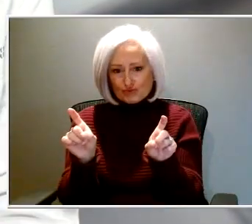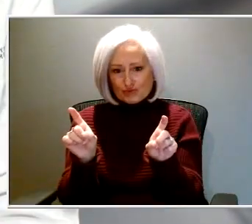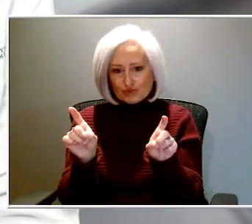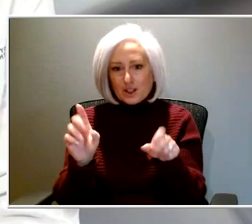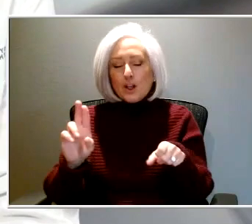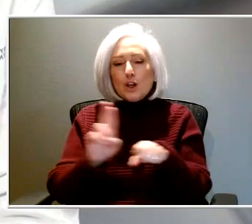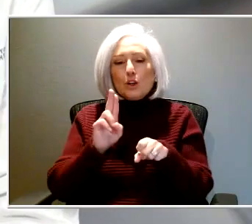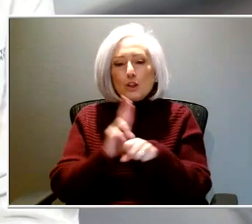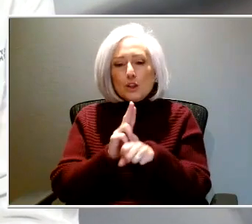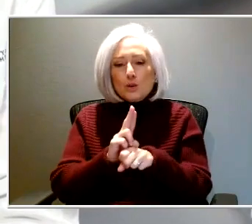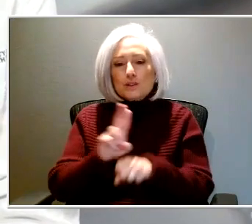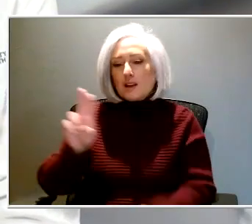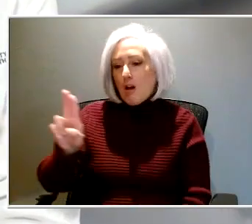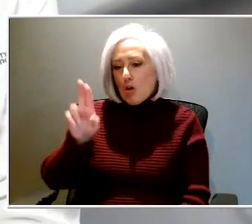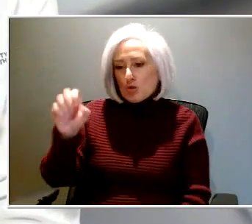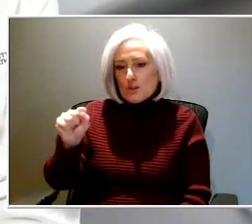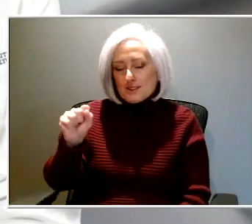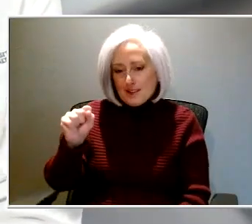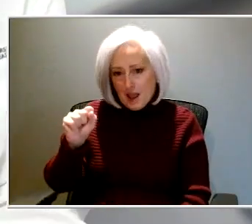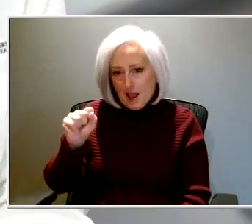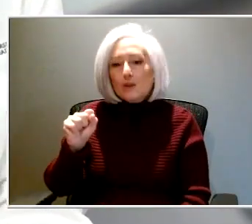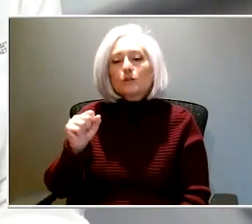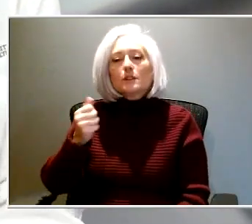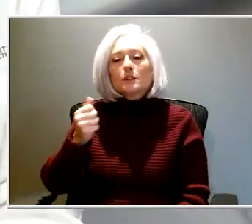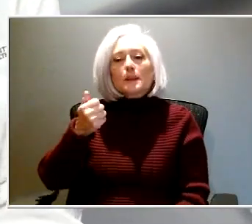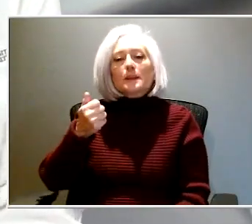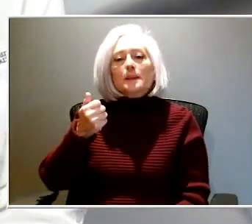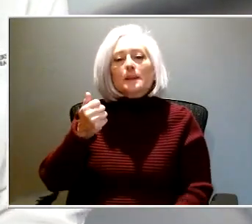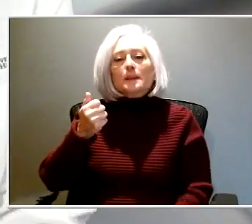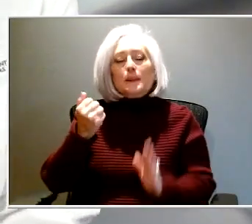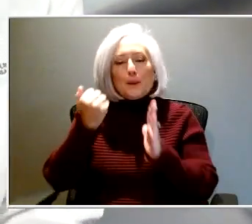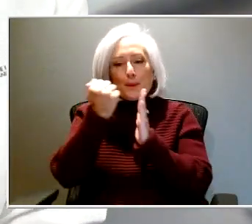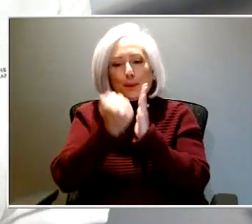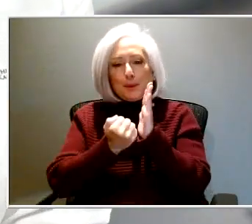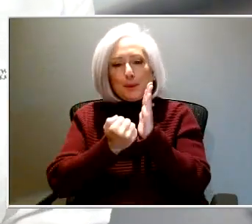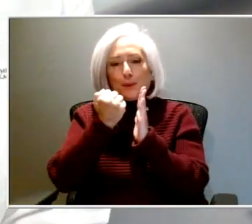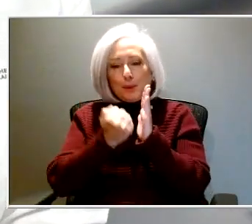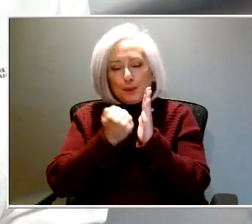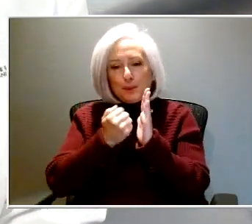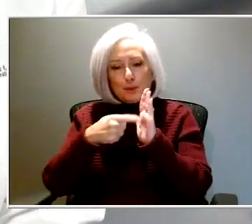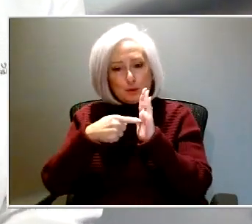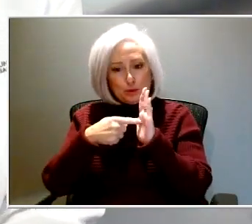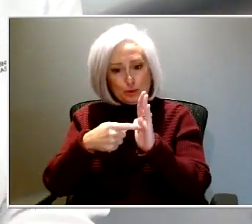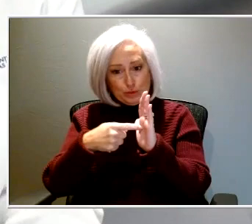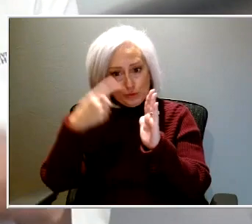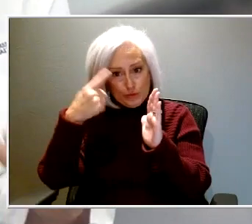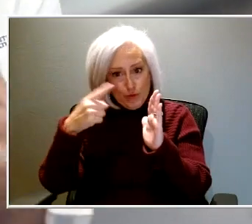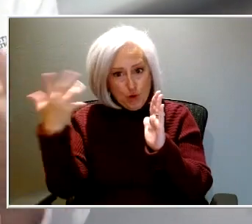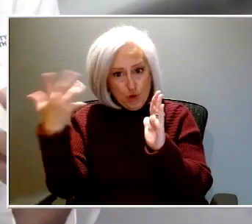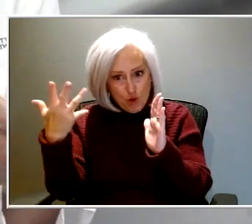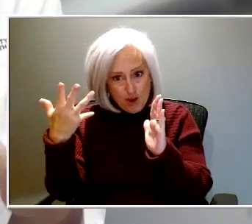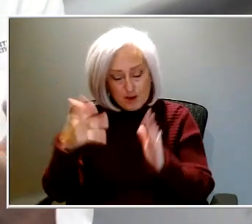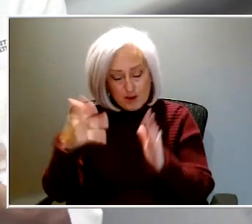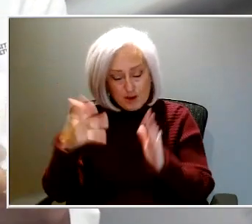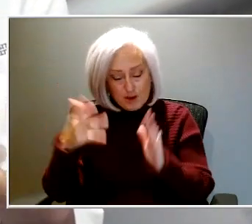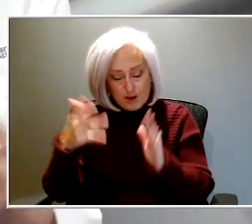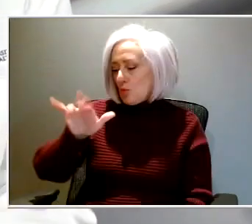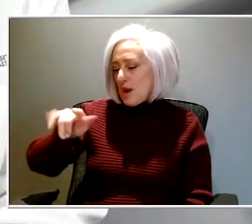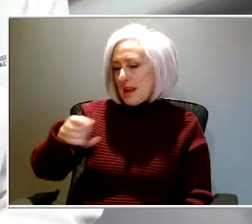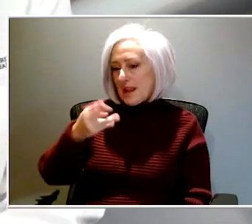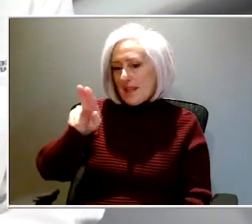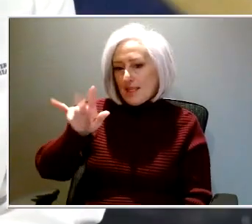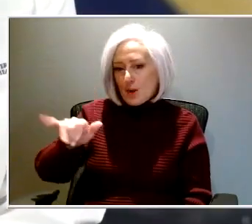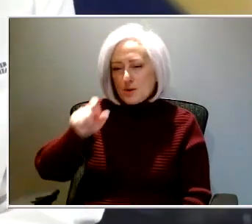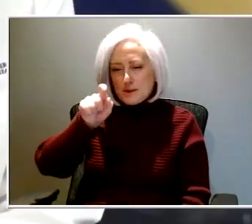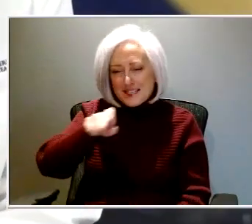are you using the ultrasound for? How does that help? The brachytherapy really is a procedure that takes a lot of